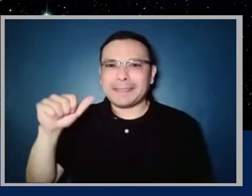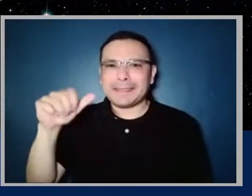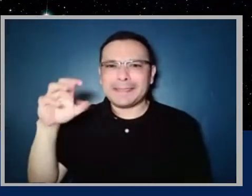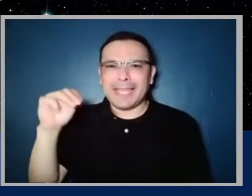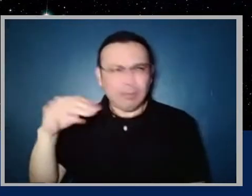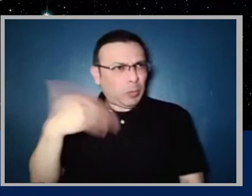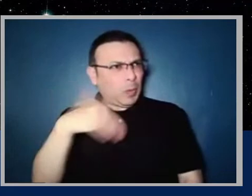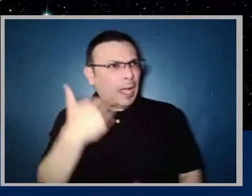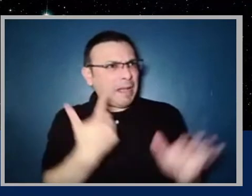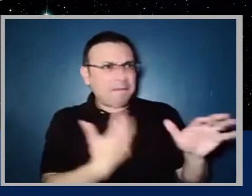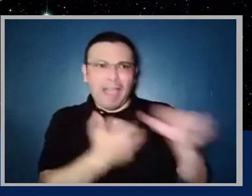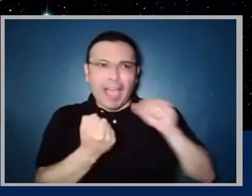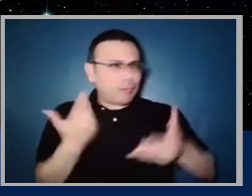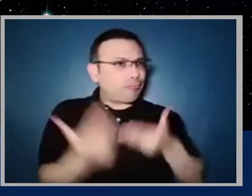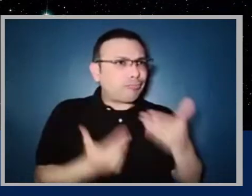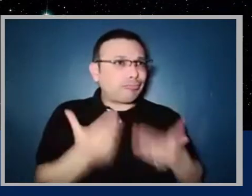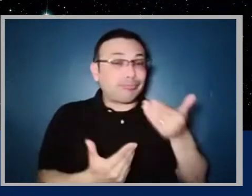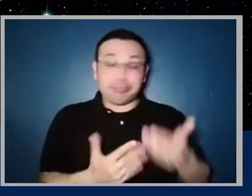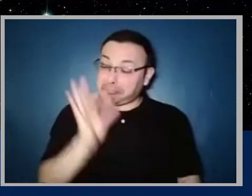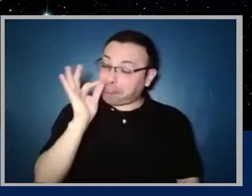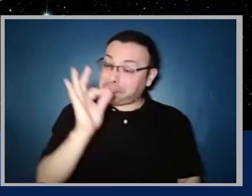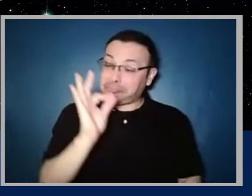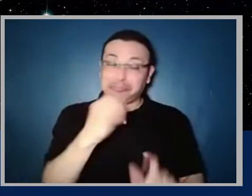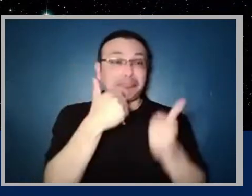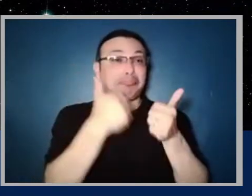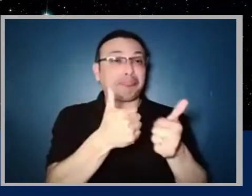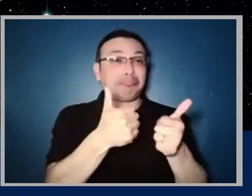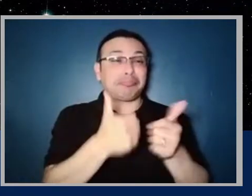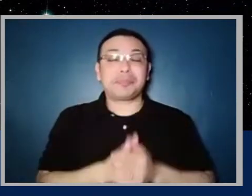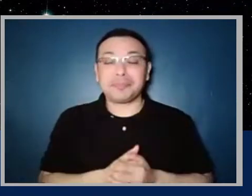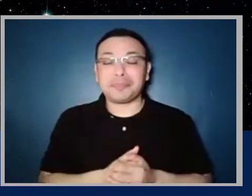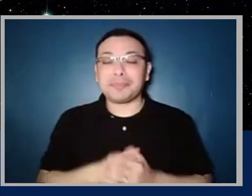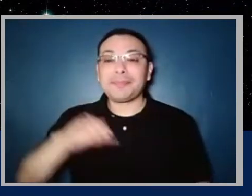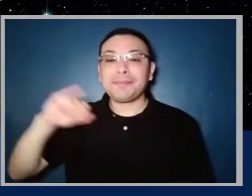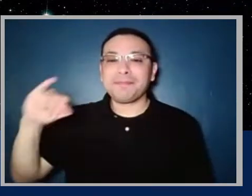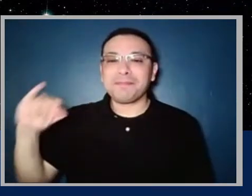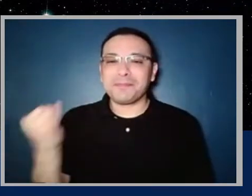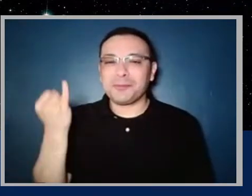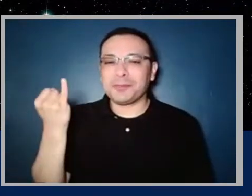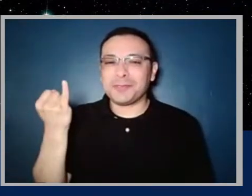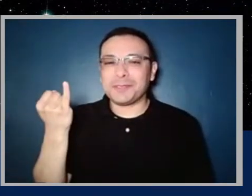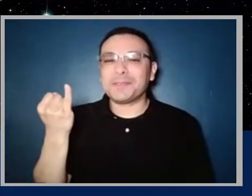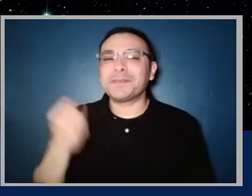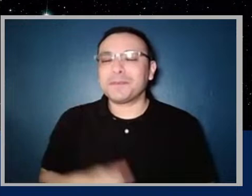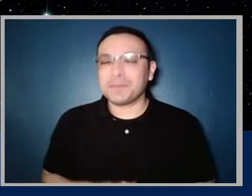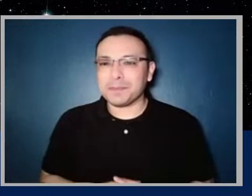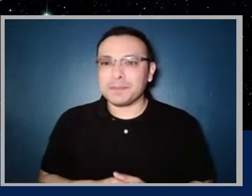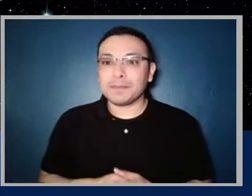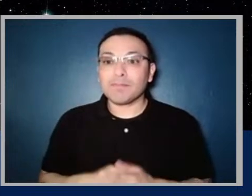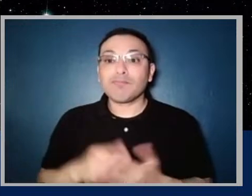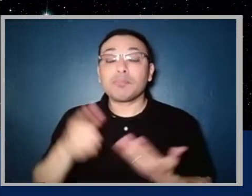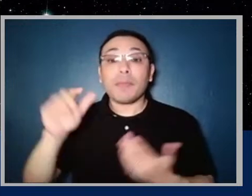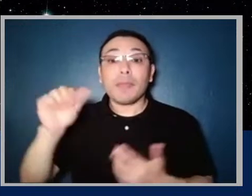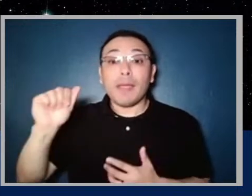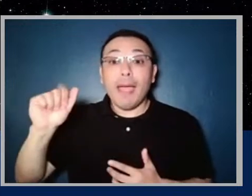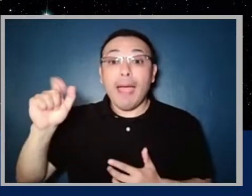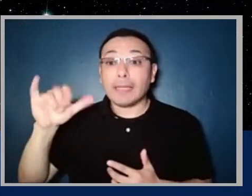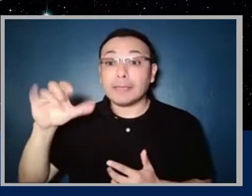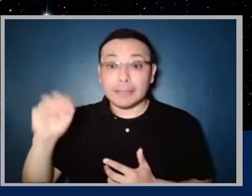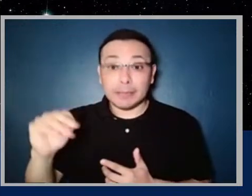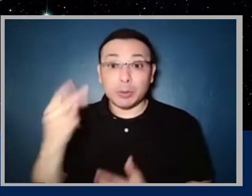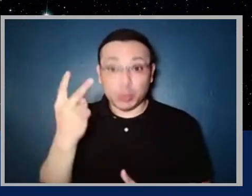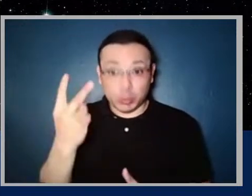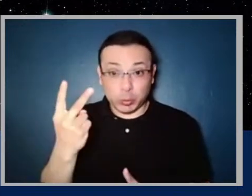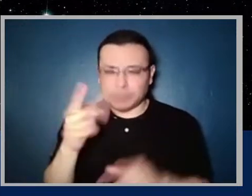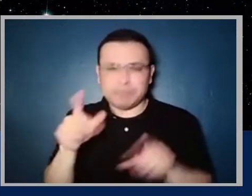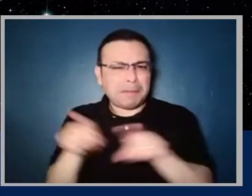Yeah. So there's one sort of thing where they've gone all the way up. They're trying to, their mission, like with Axiom 2, they're trying to rendezvous with the International